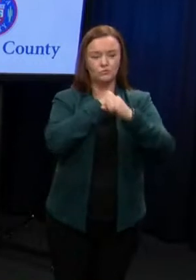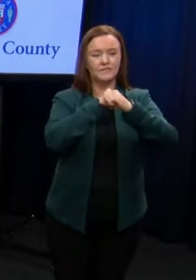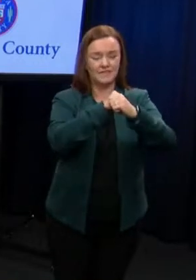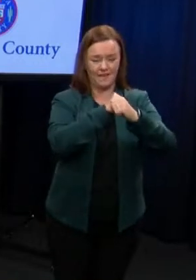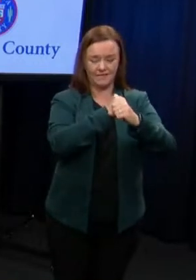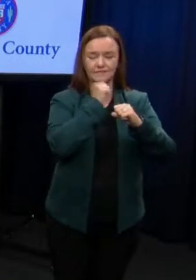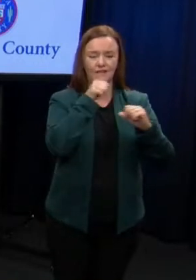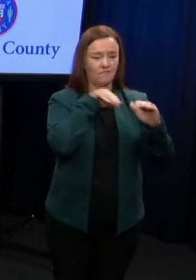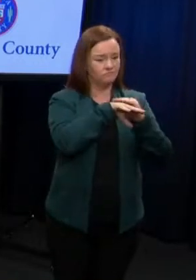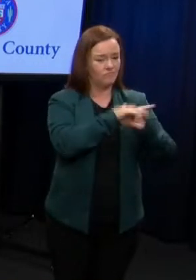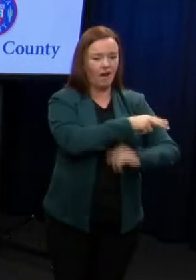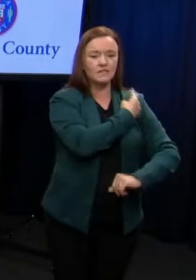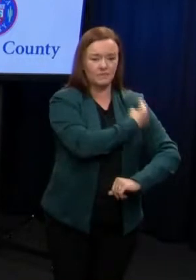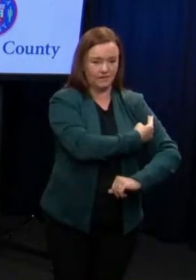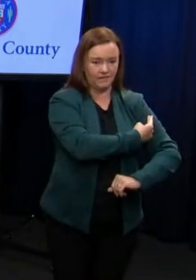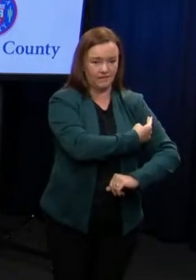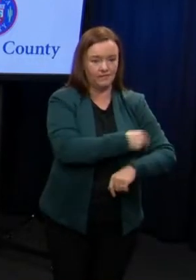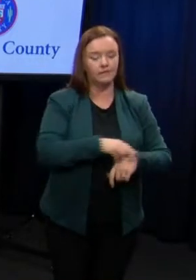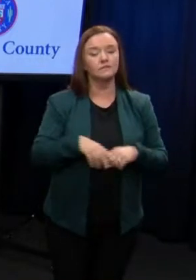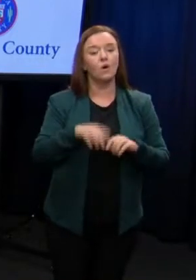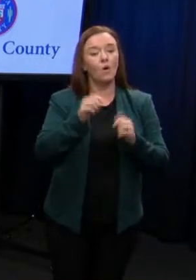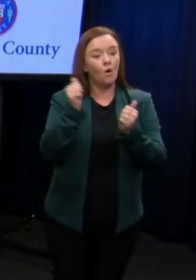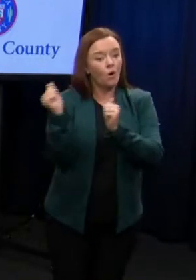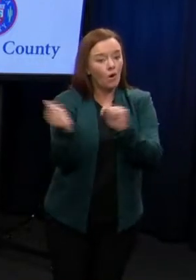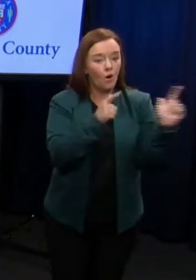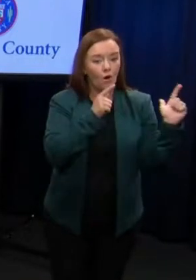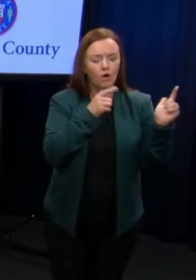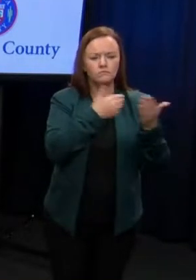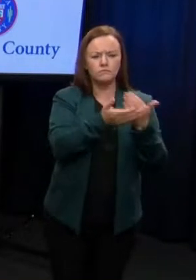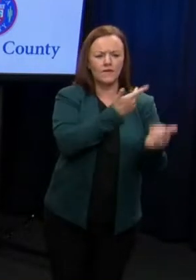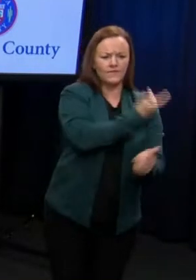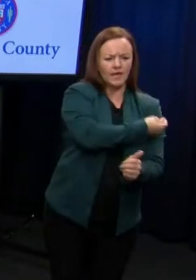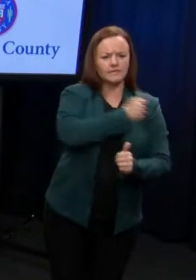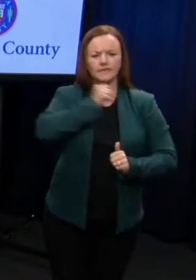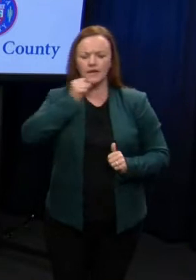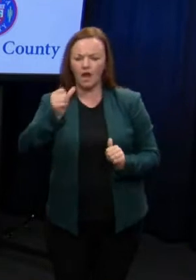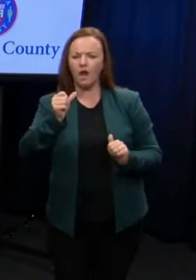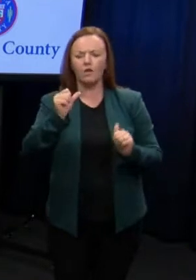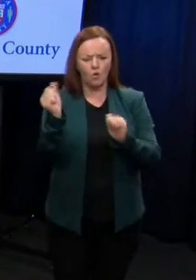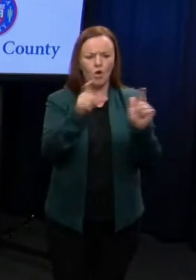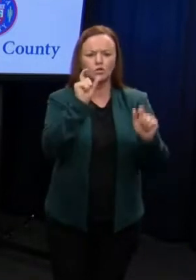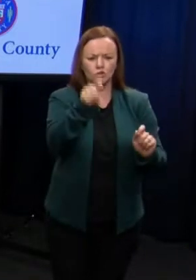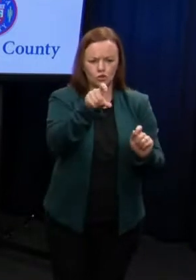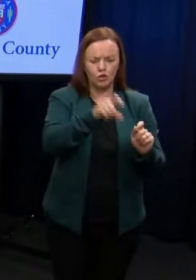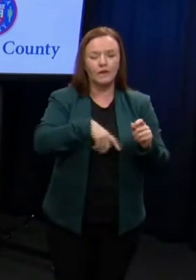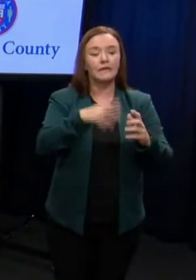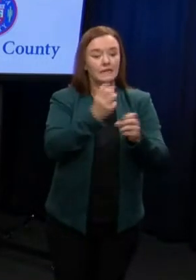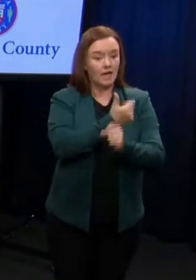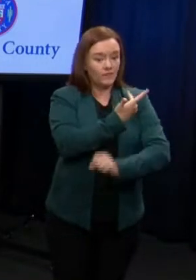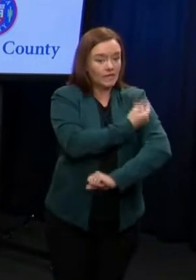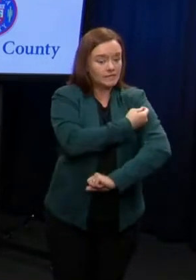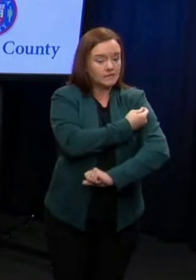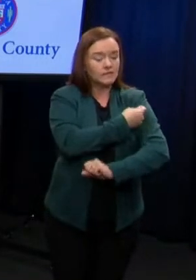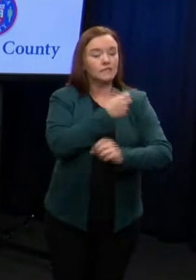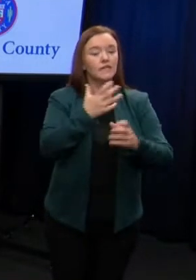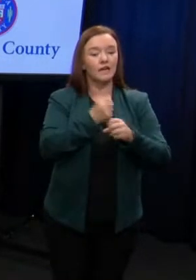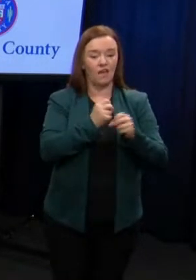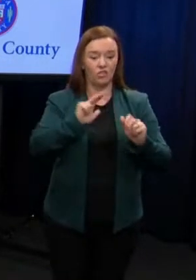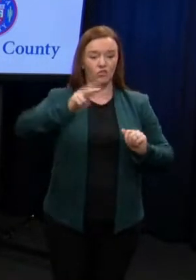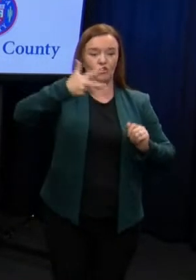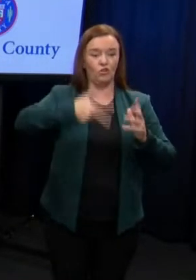status, should take the following steps to prevent the spread. Get vaccinated and boosted. Wear your